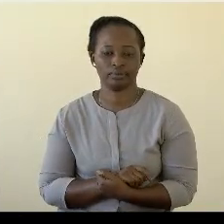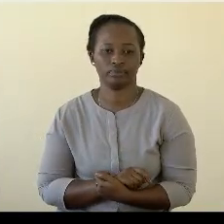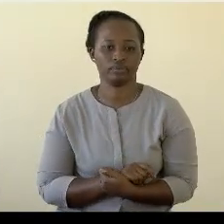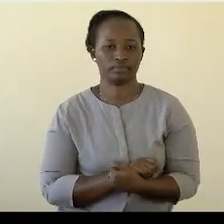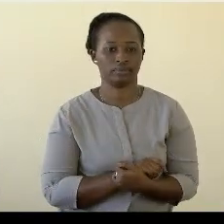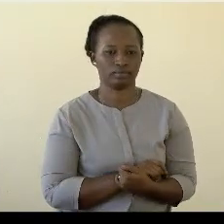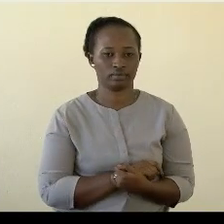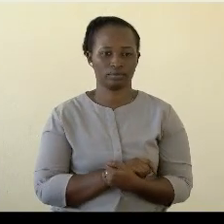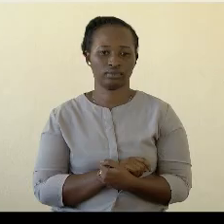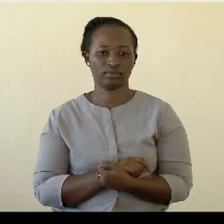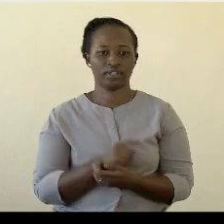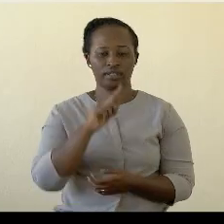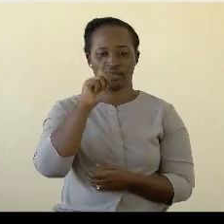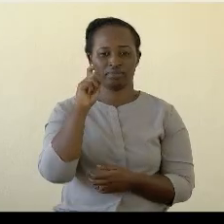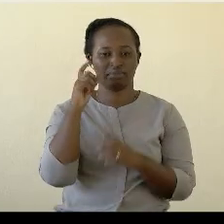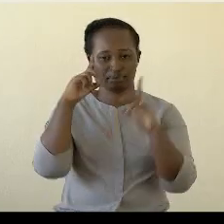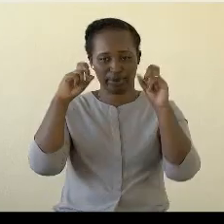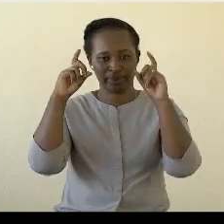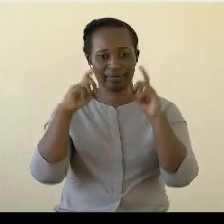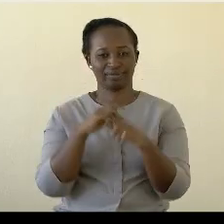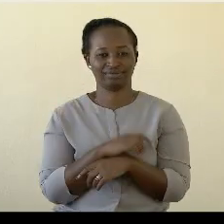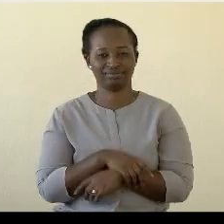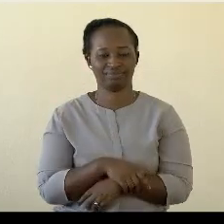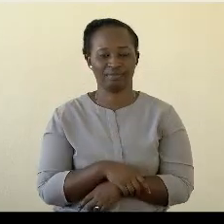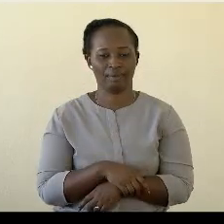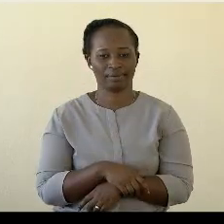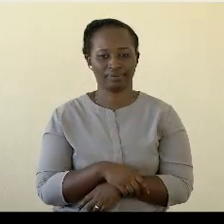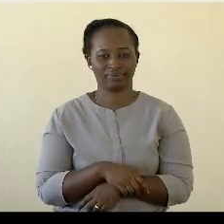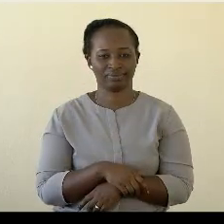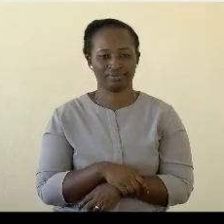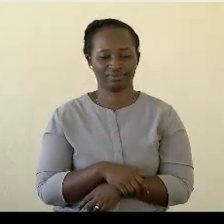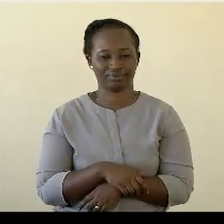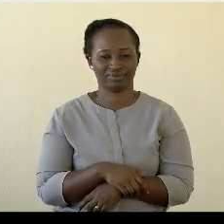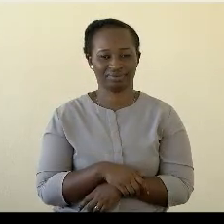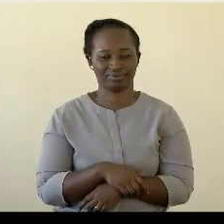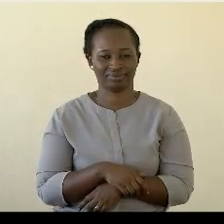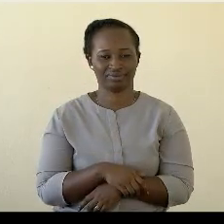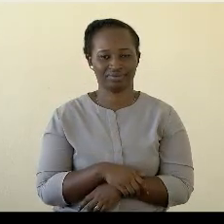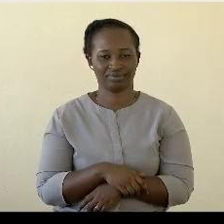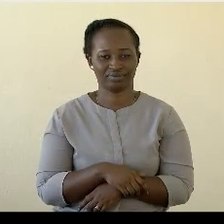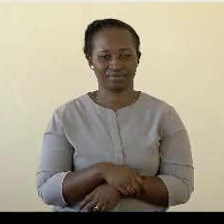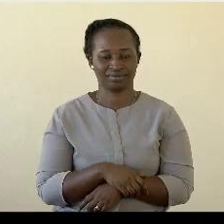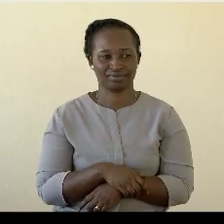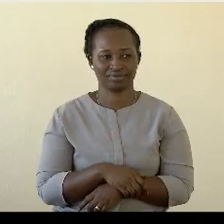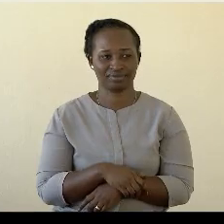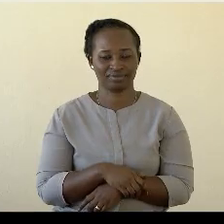5, 4, 3, 2, 1. You should have taken a screenshot of